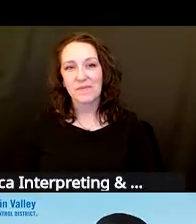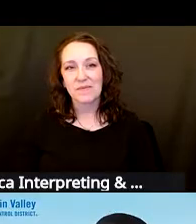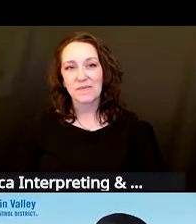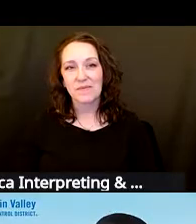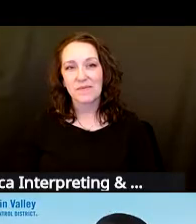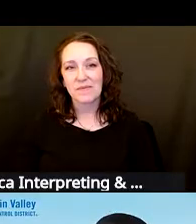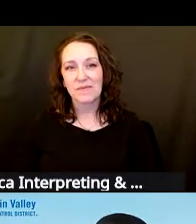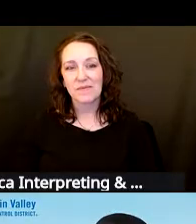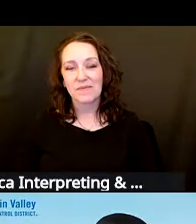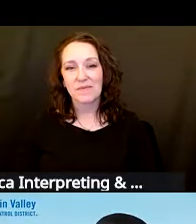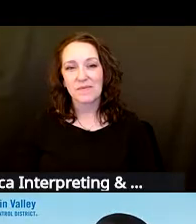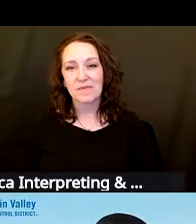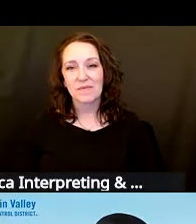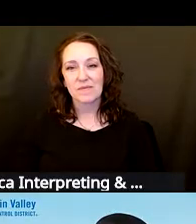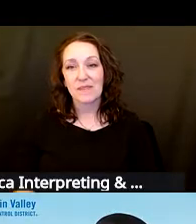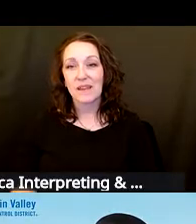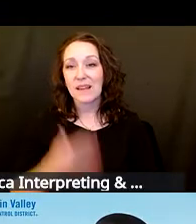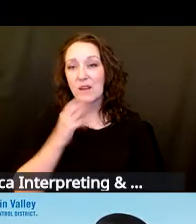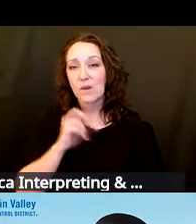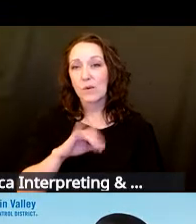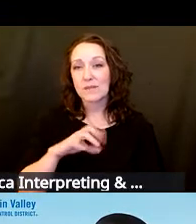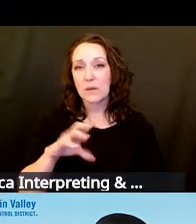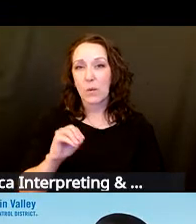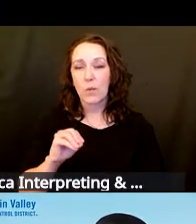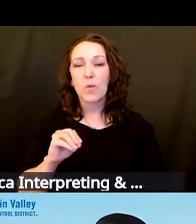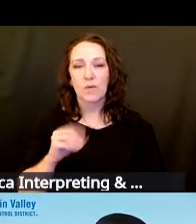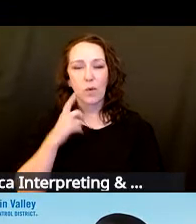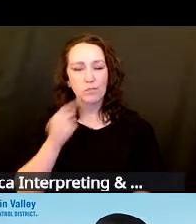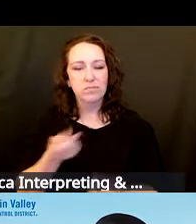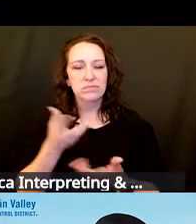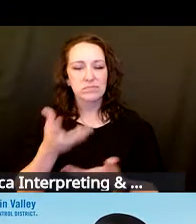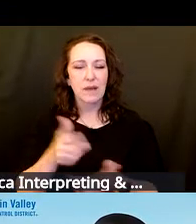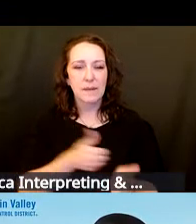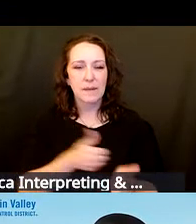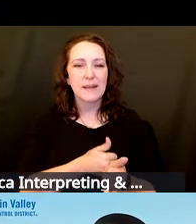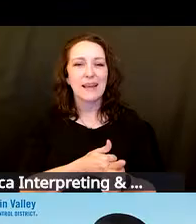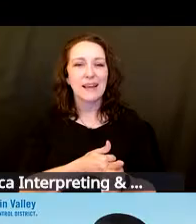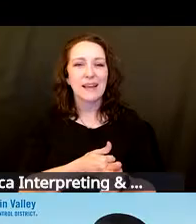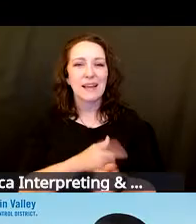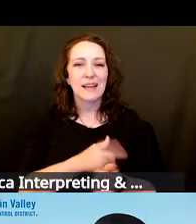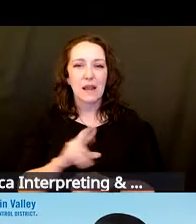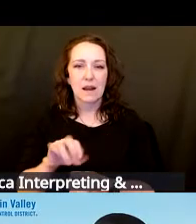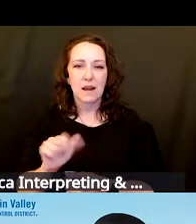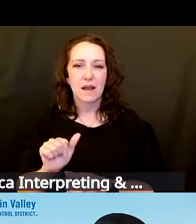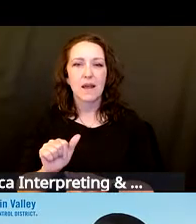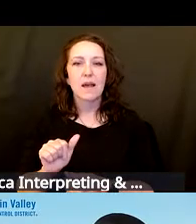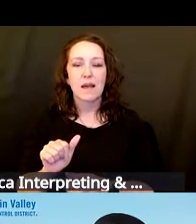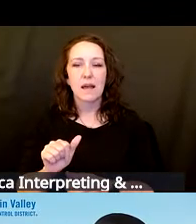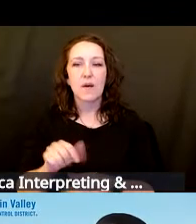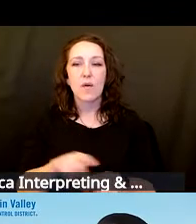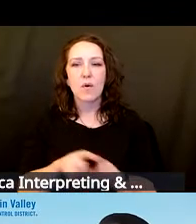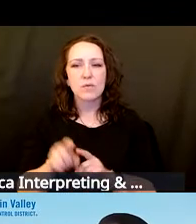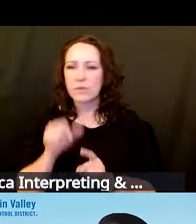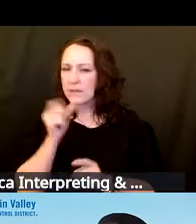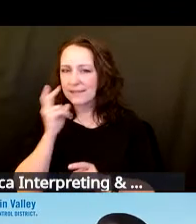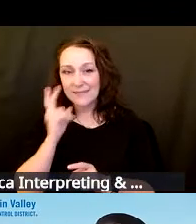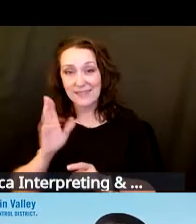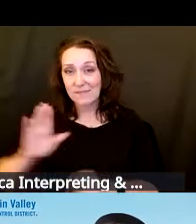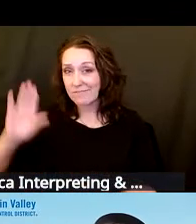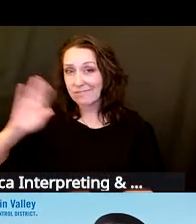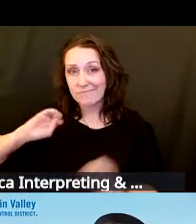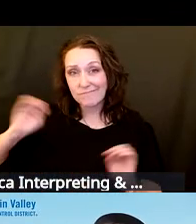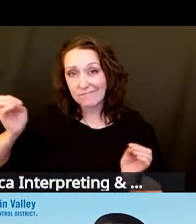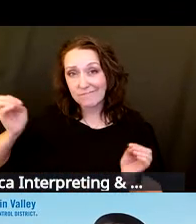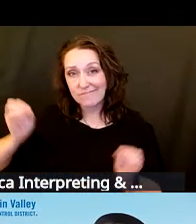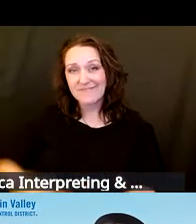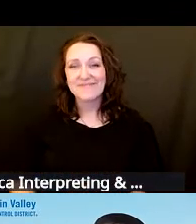Thank you, Rocio, for providing us with those updates. This is Laura. I'm also not seeing any hands raised